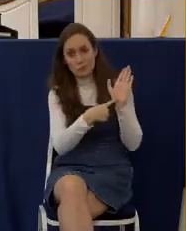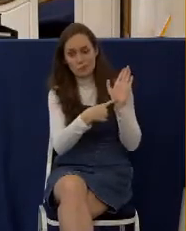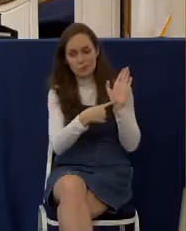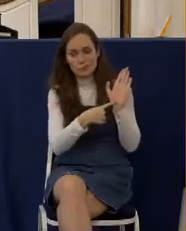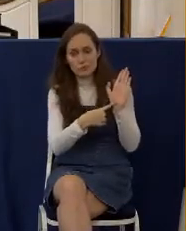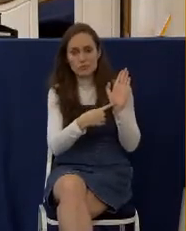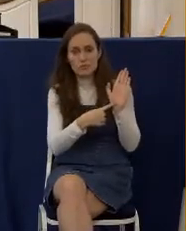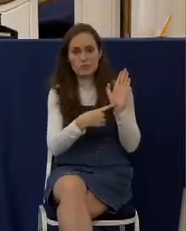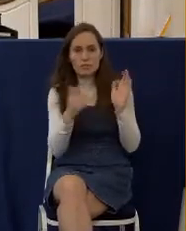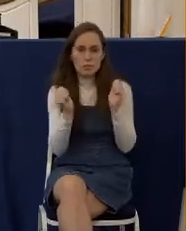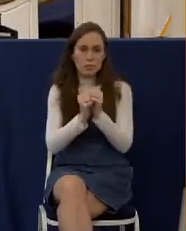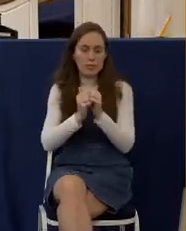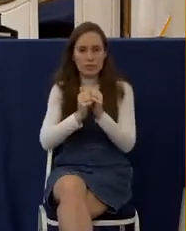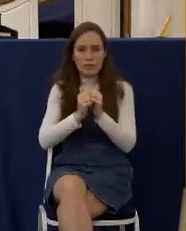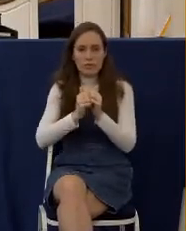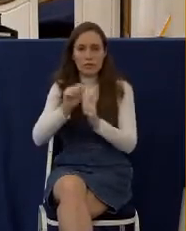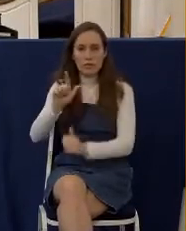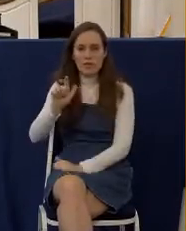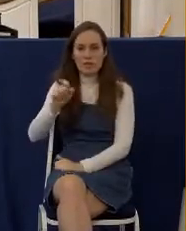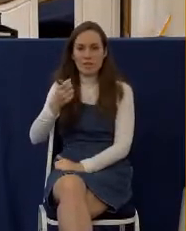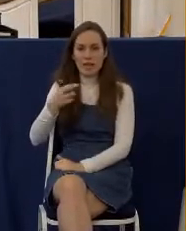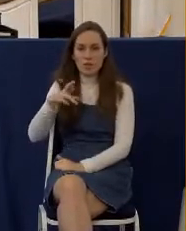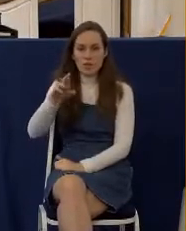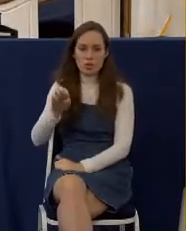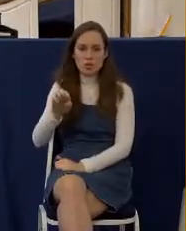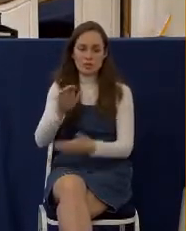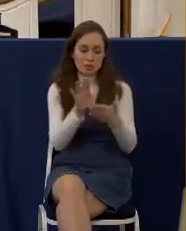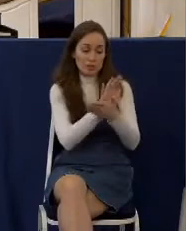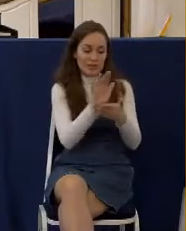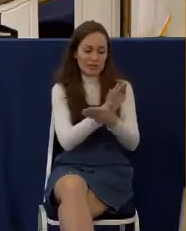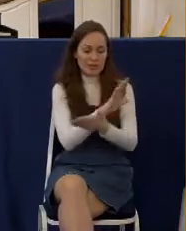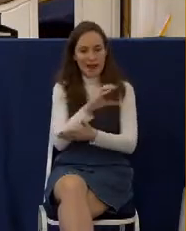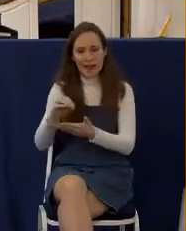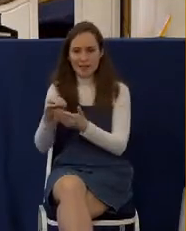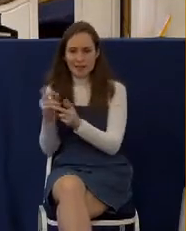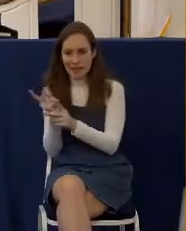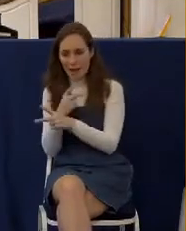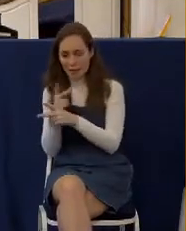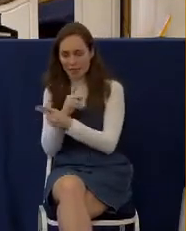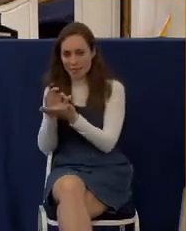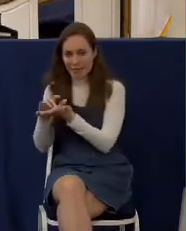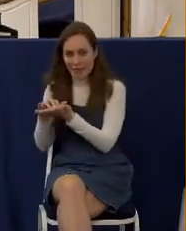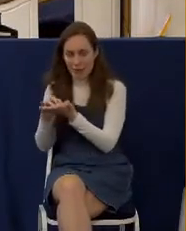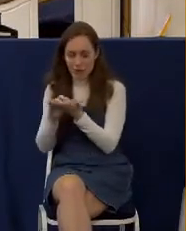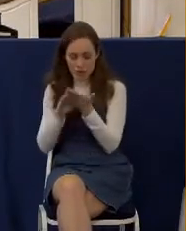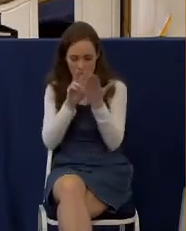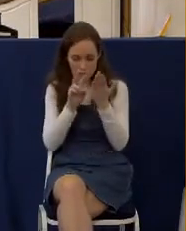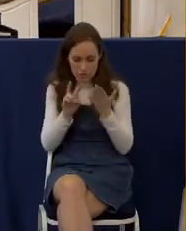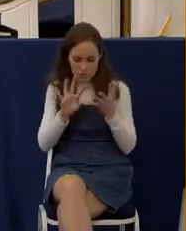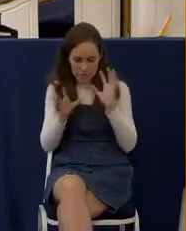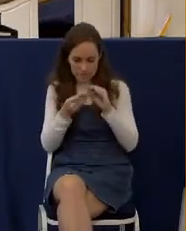and a ledger sheet and a calculator looking over your funds. No, that's not God.